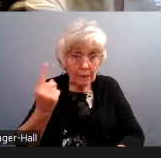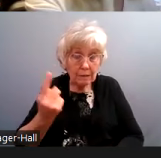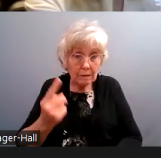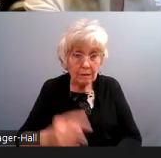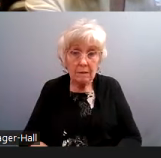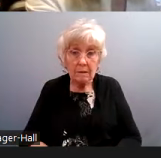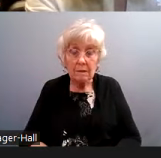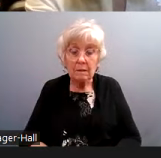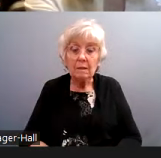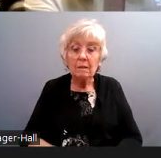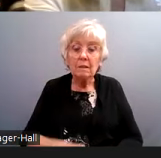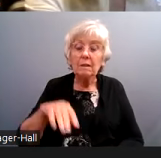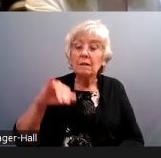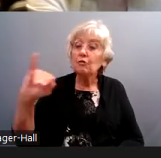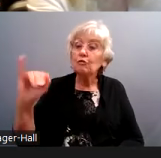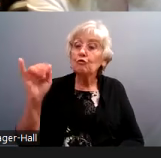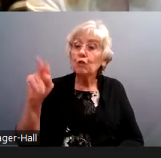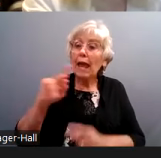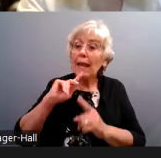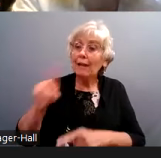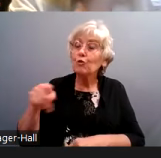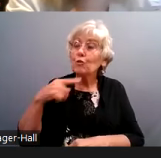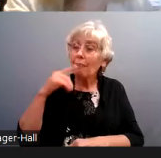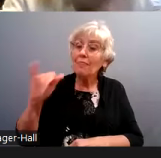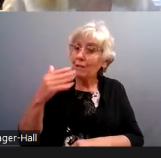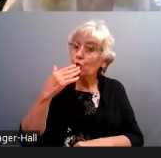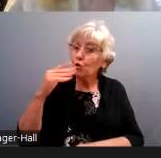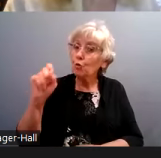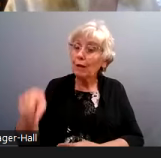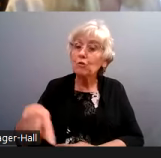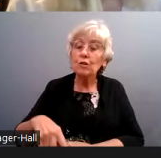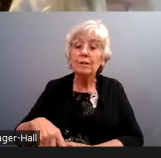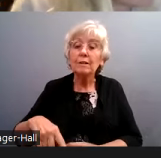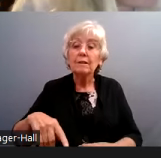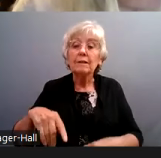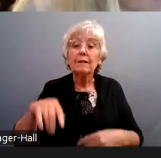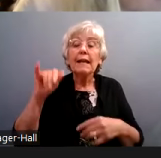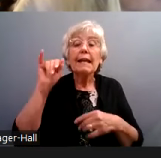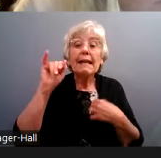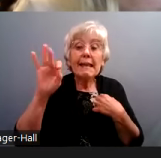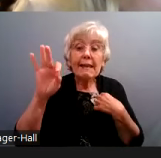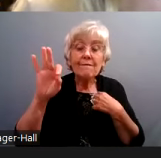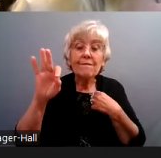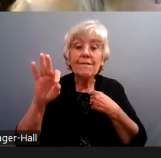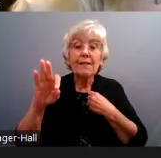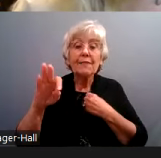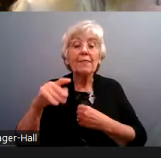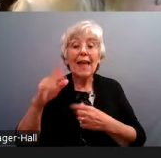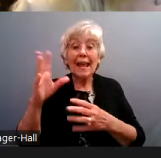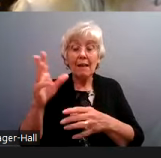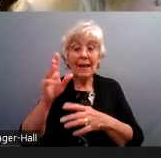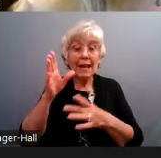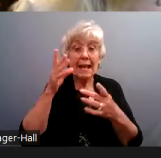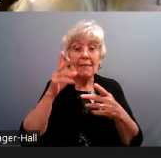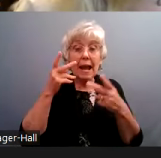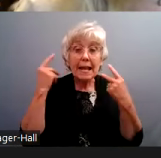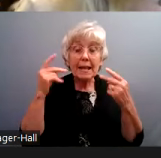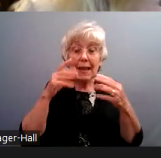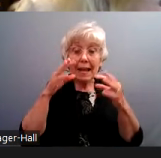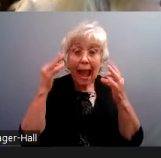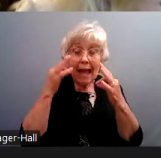If there is, no, that's actually a really good question. So cats, if they come down with the infection, yes, there is